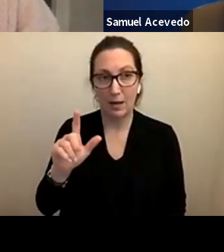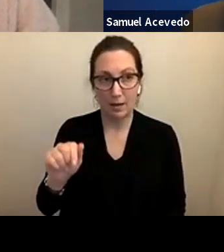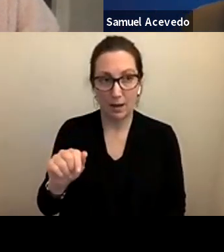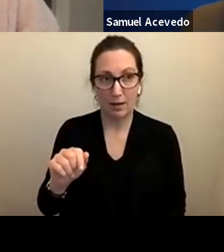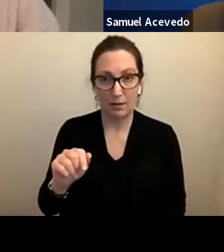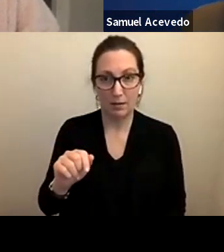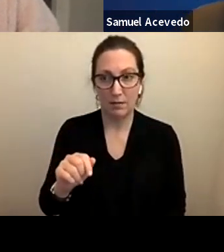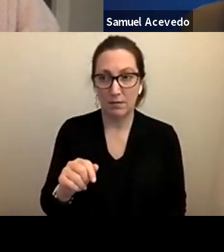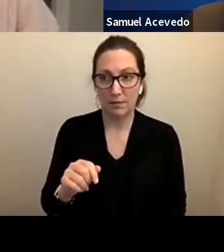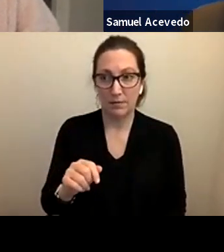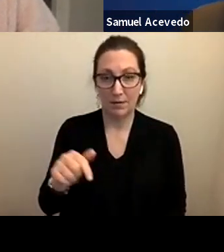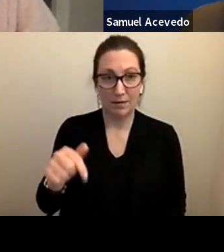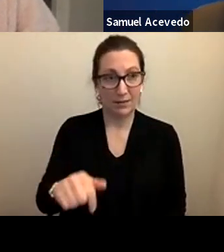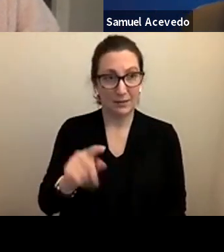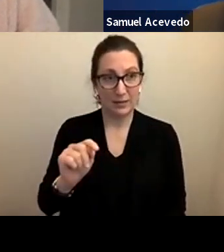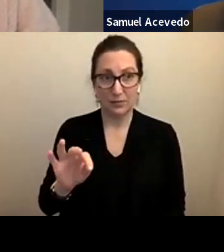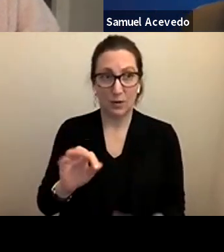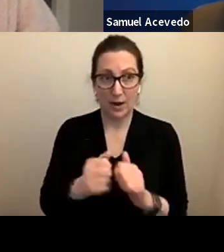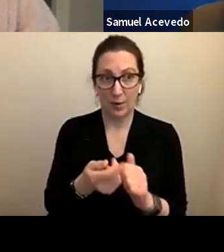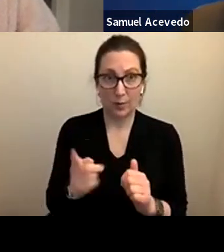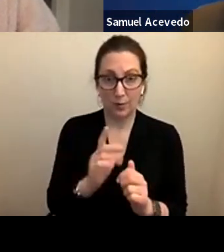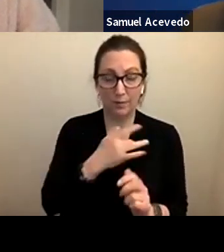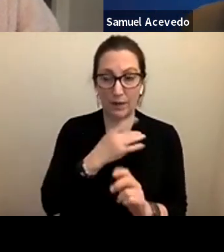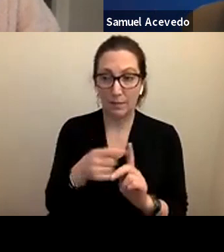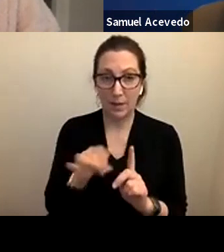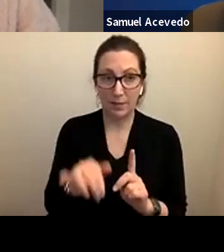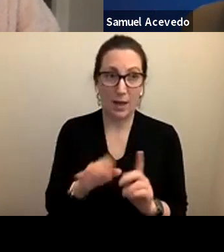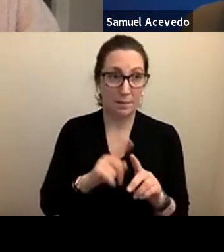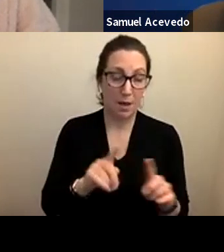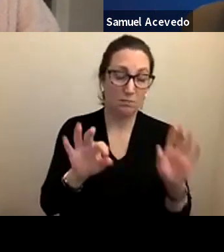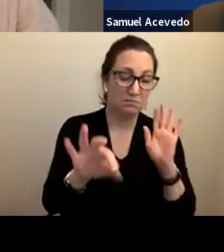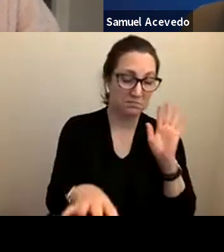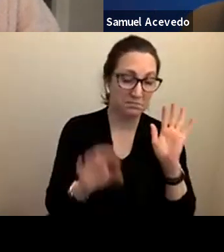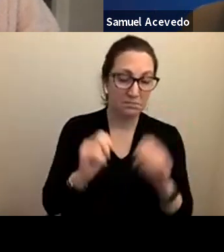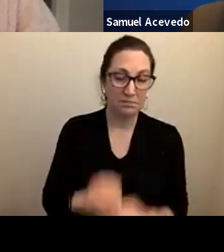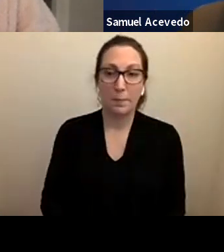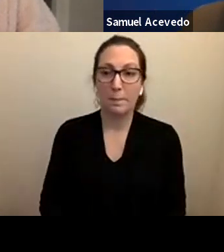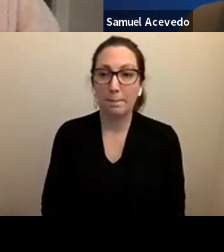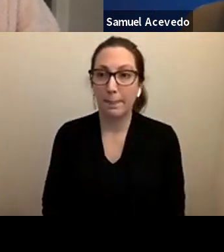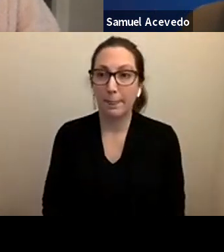group or task force feels about that, but I would like to put that on the table.